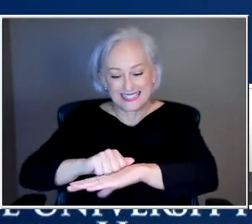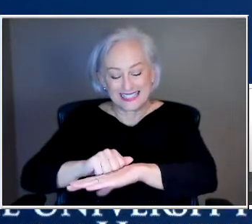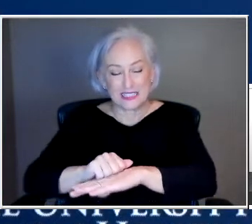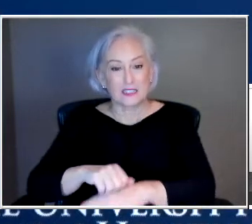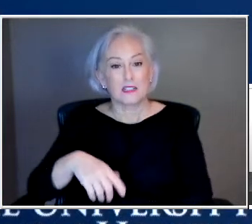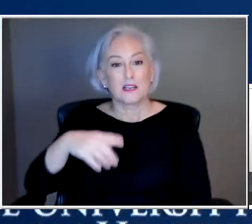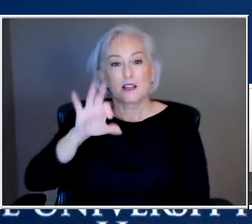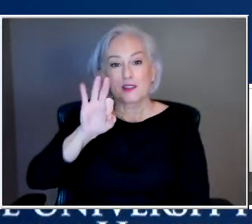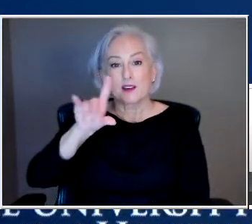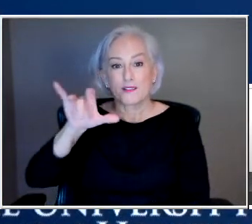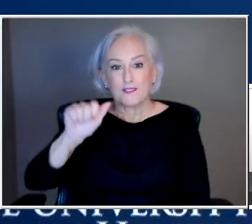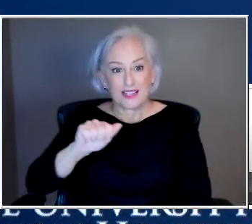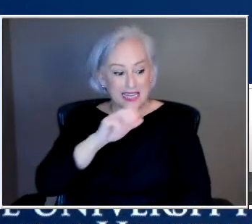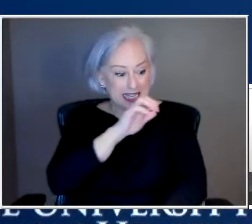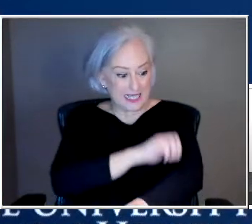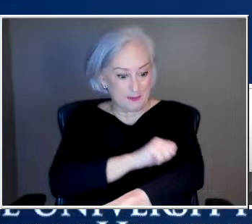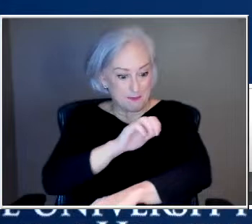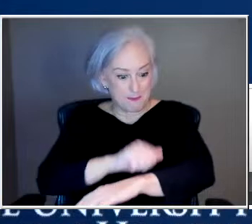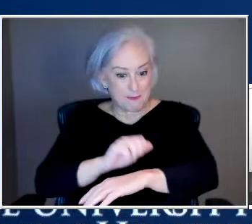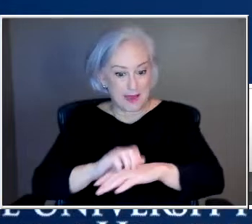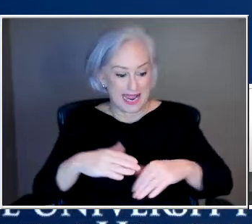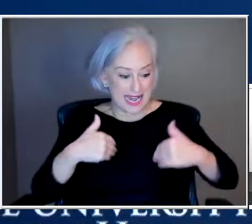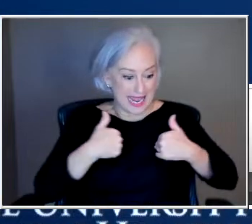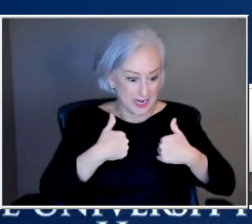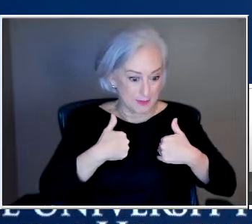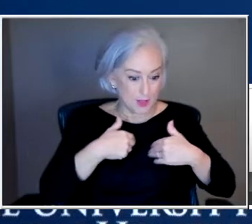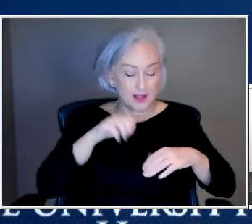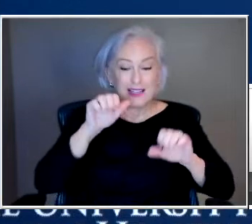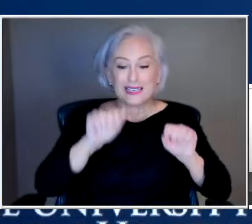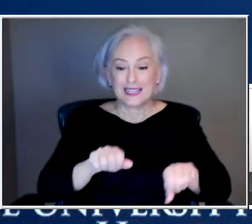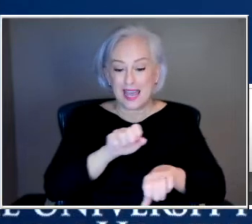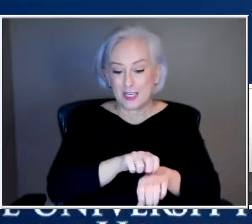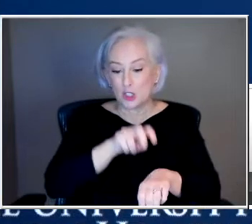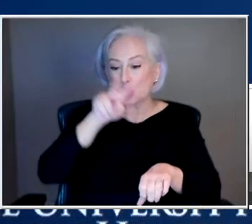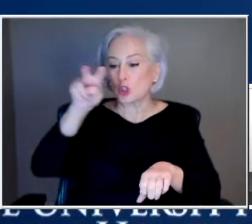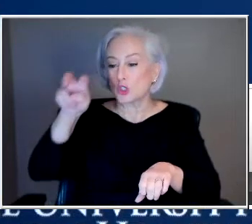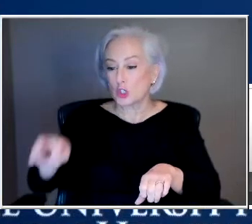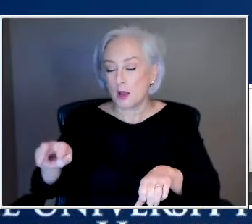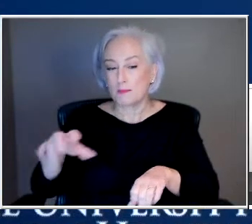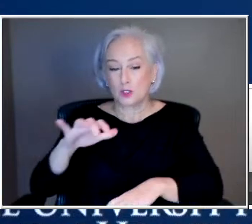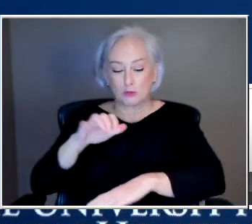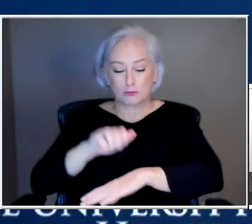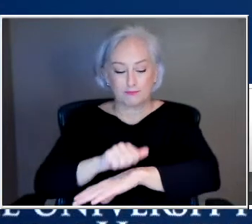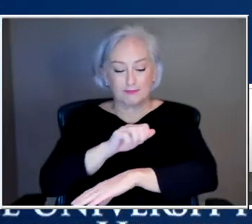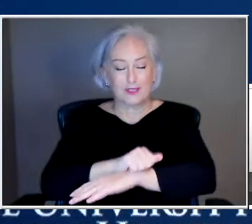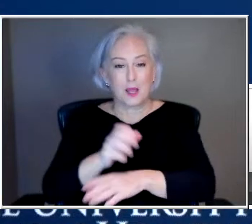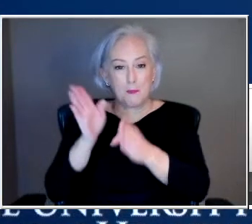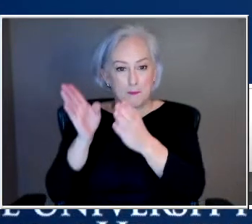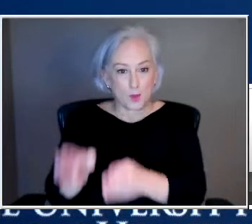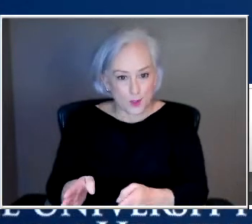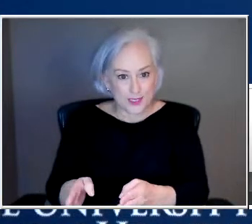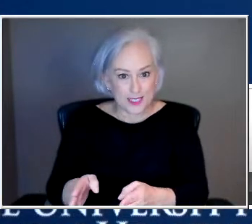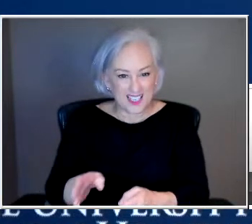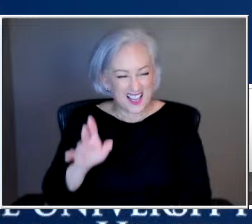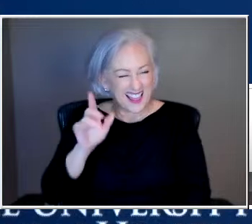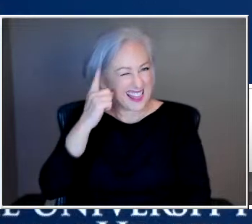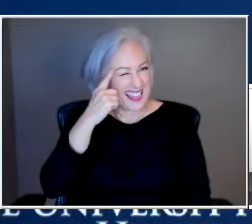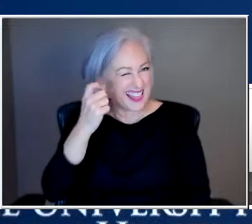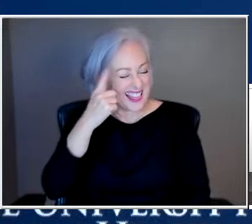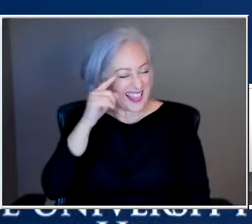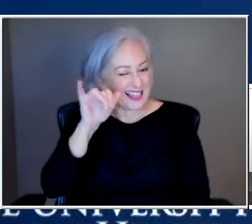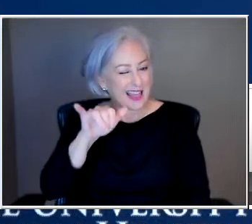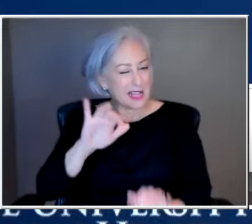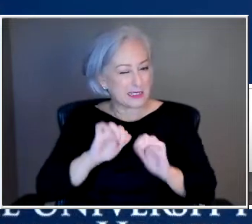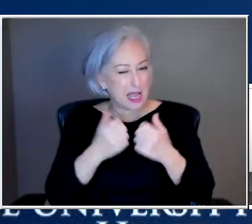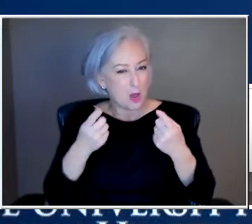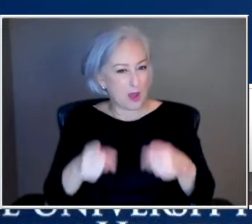and bite you. That is suspected how this case of plague was spread. So it's vitally important, if you do have animals, please take good care of